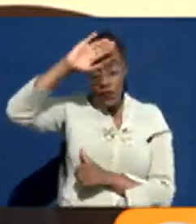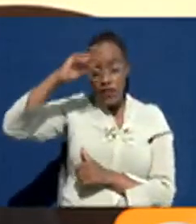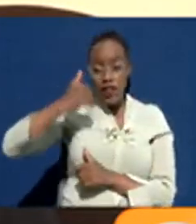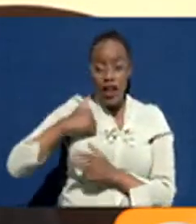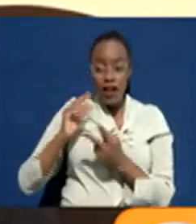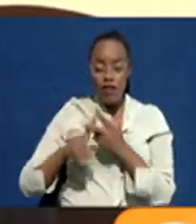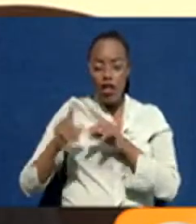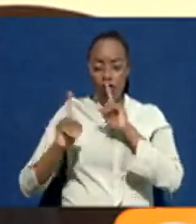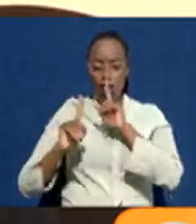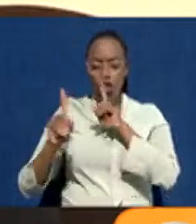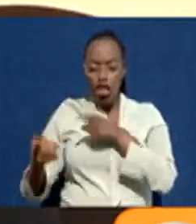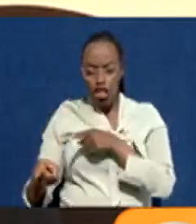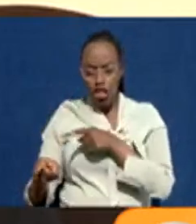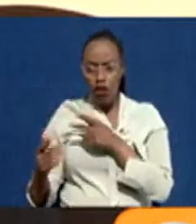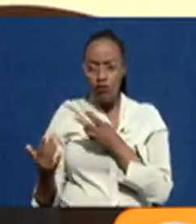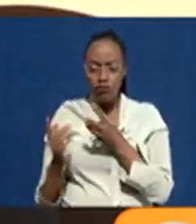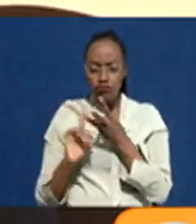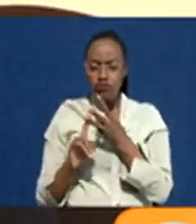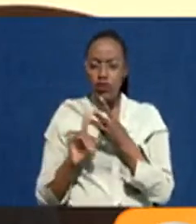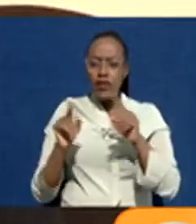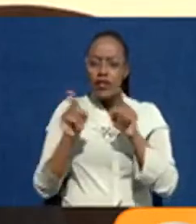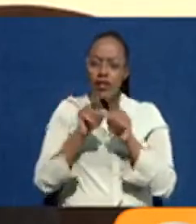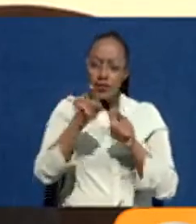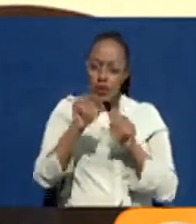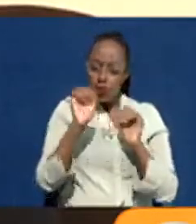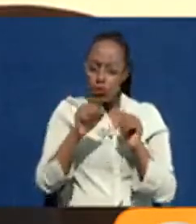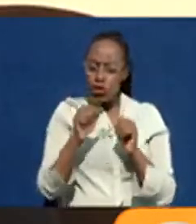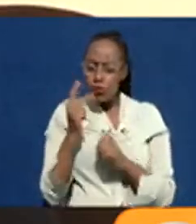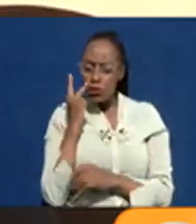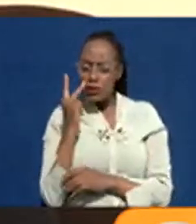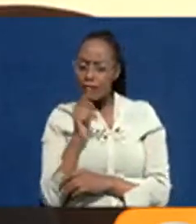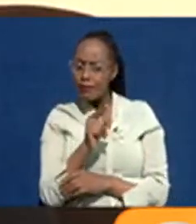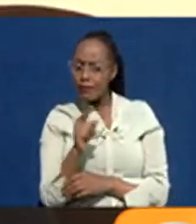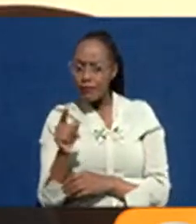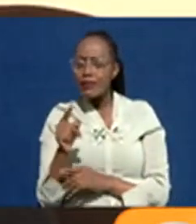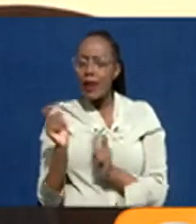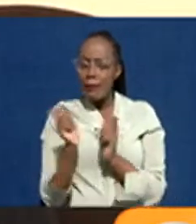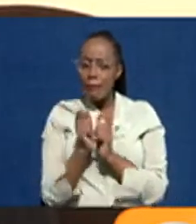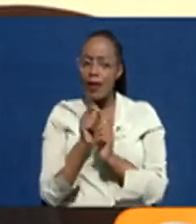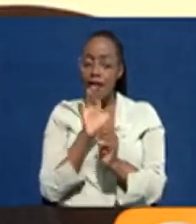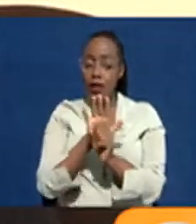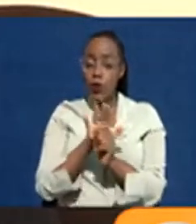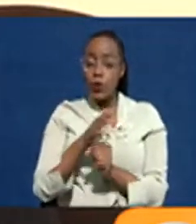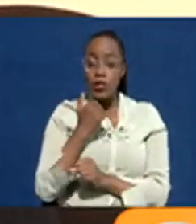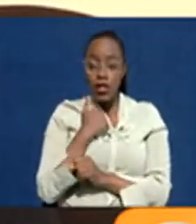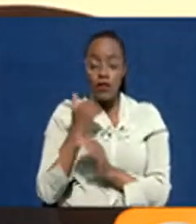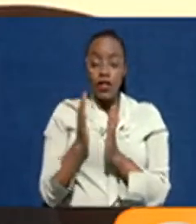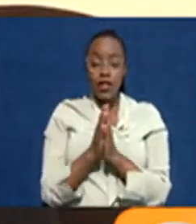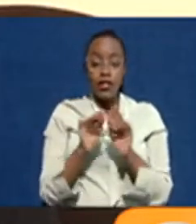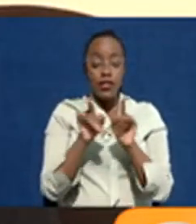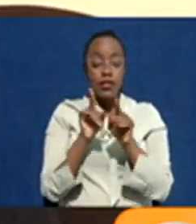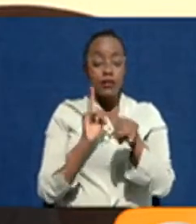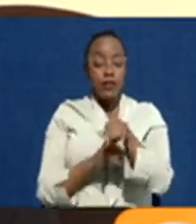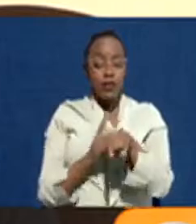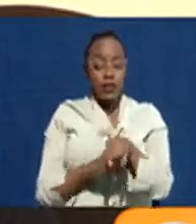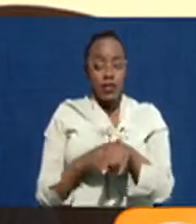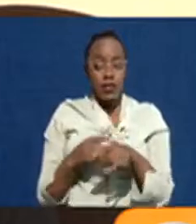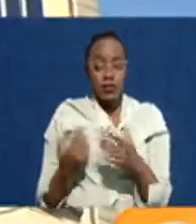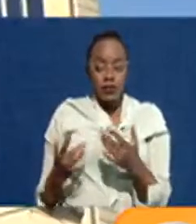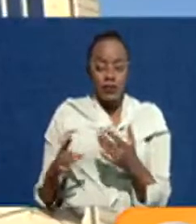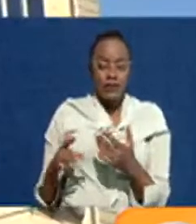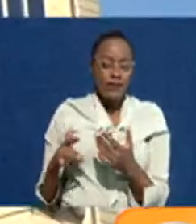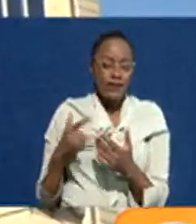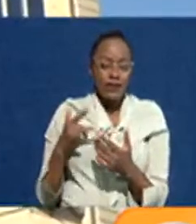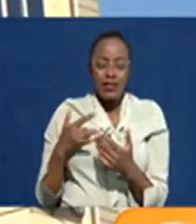She was vomiting. She was you could look and see that she was in pain and also very irritable,